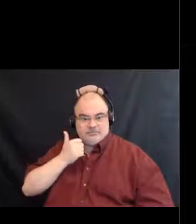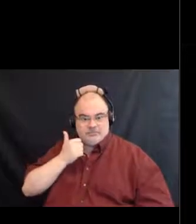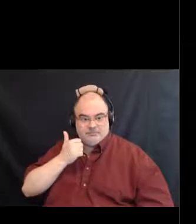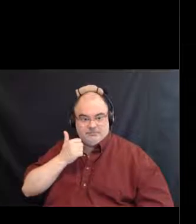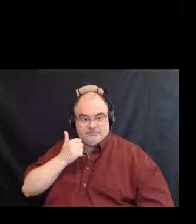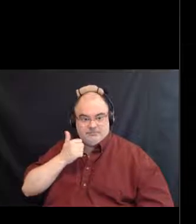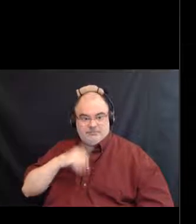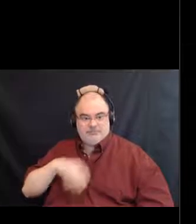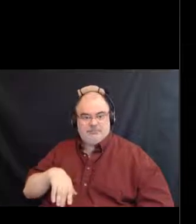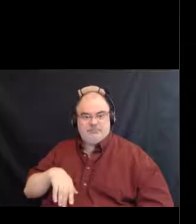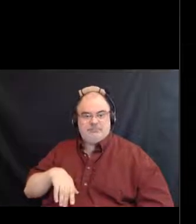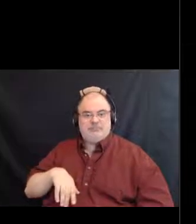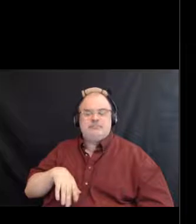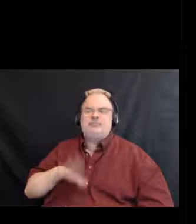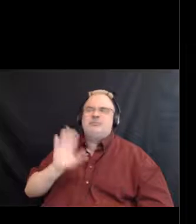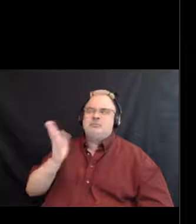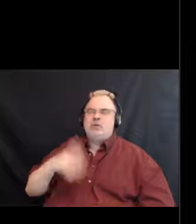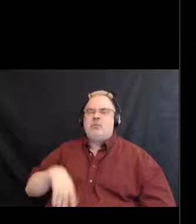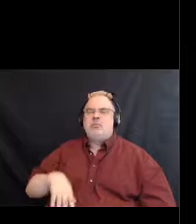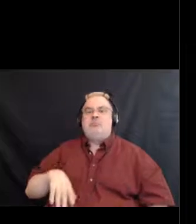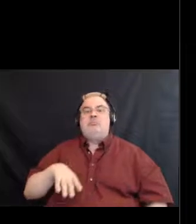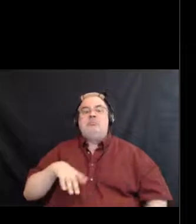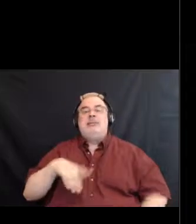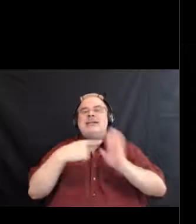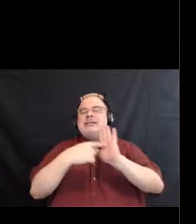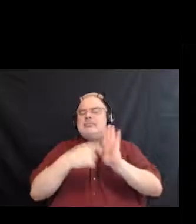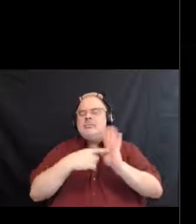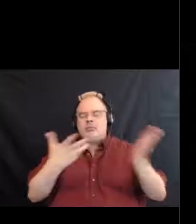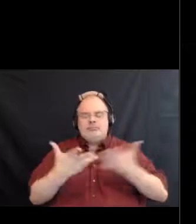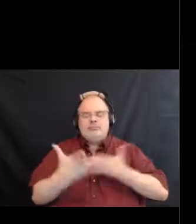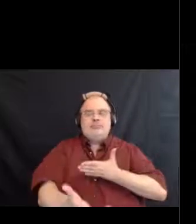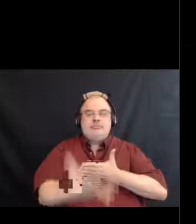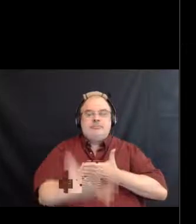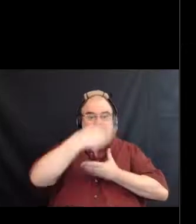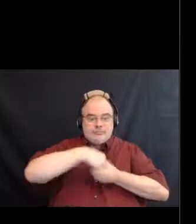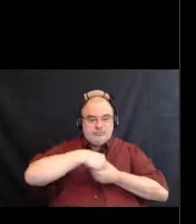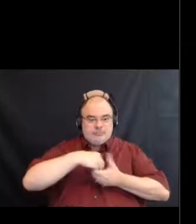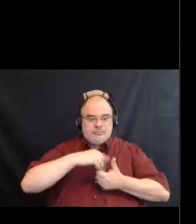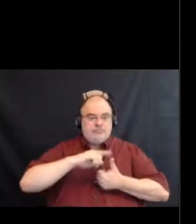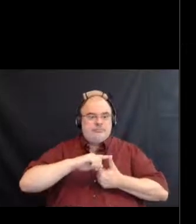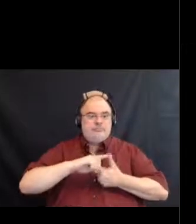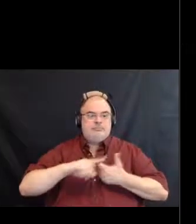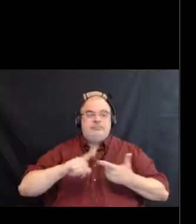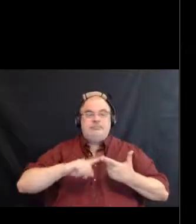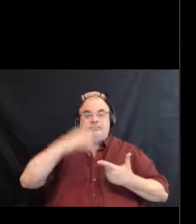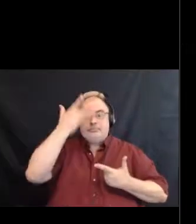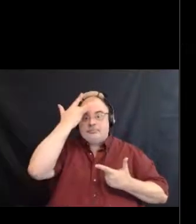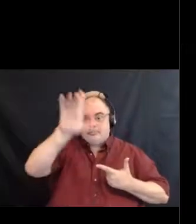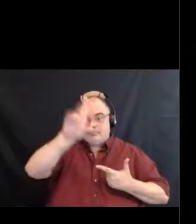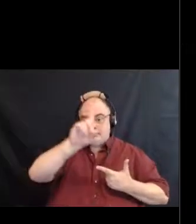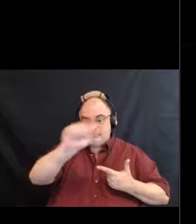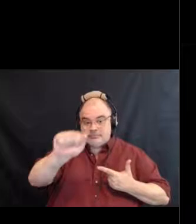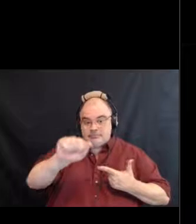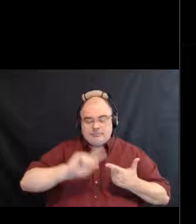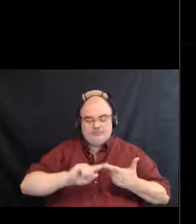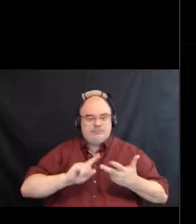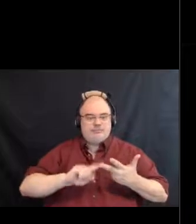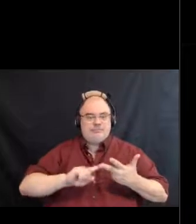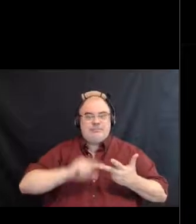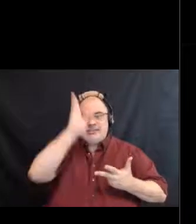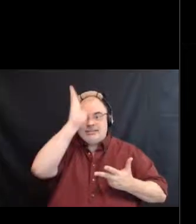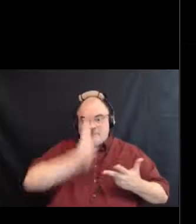some examples that the IRS has provided is autism spectrum disorder, intellectual disabilities,